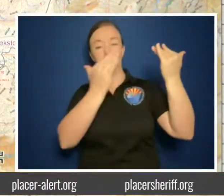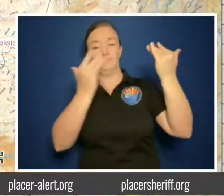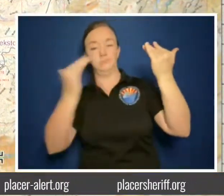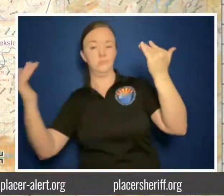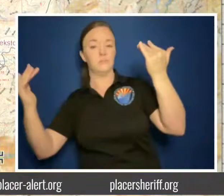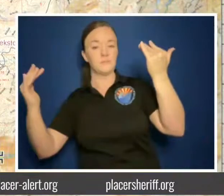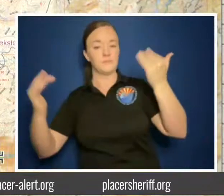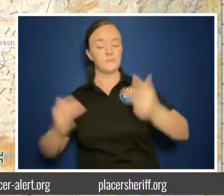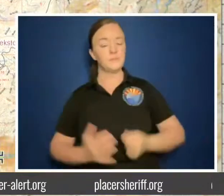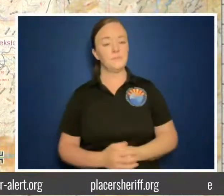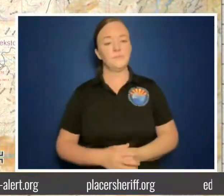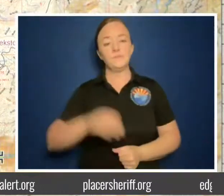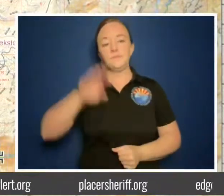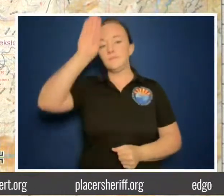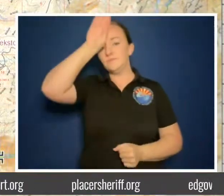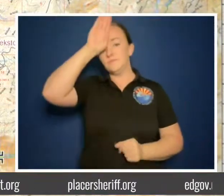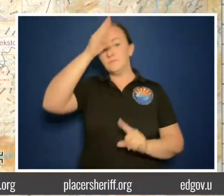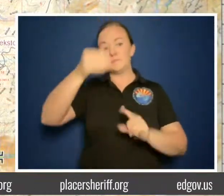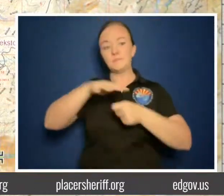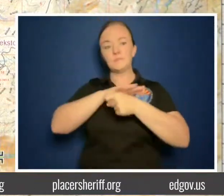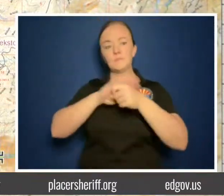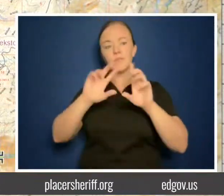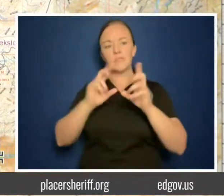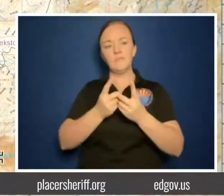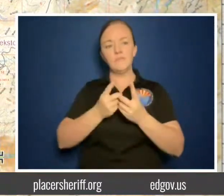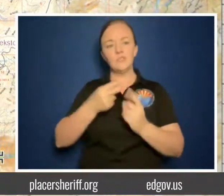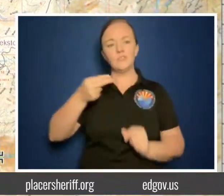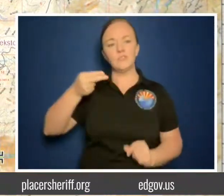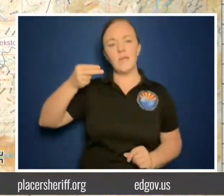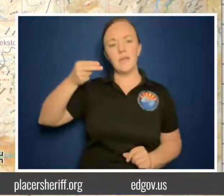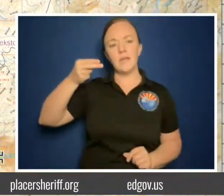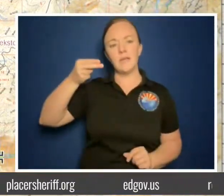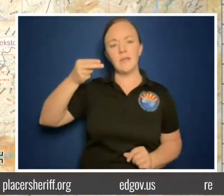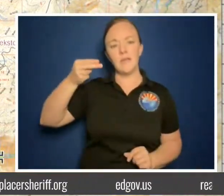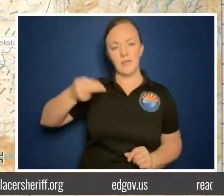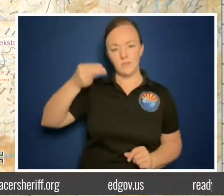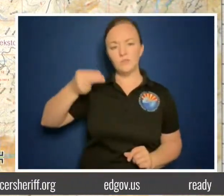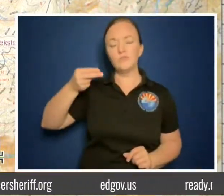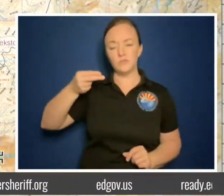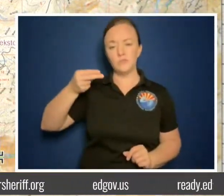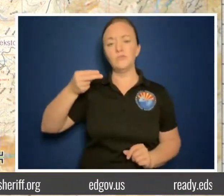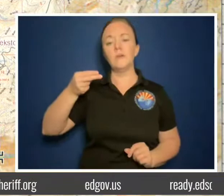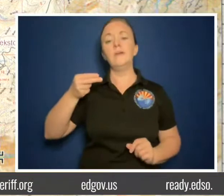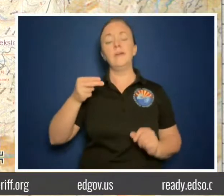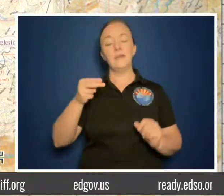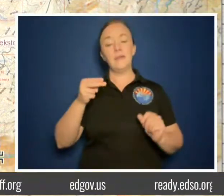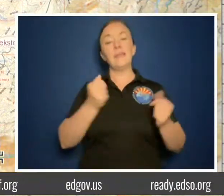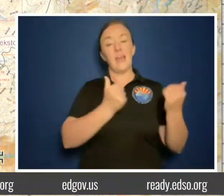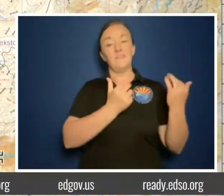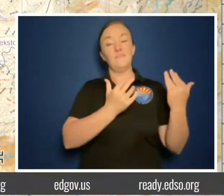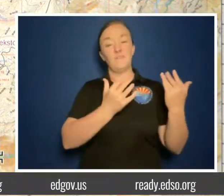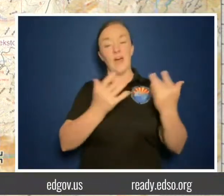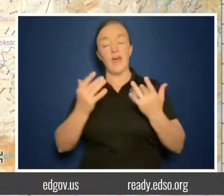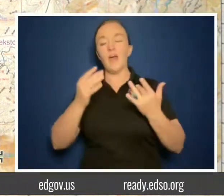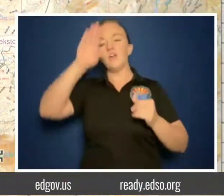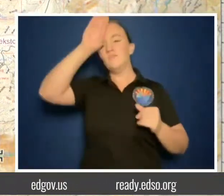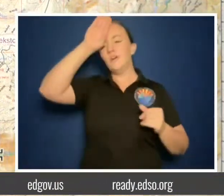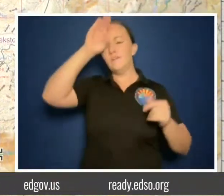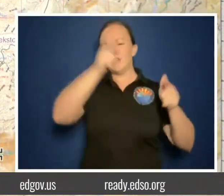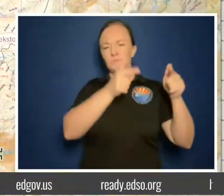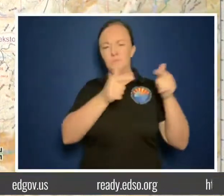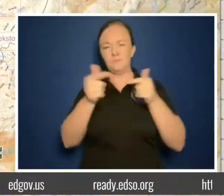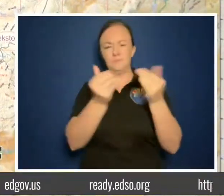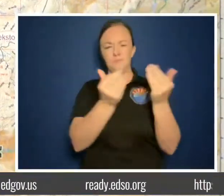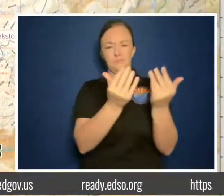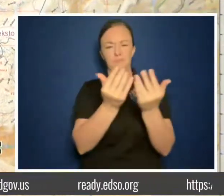in this division are carrying fire with it, trying to stay ahead of it and get around in front of it and start work coming